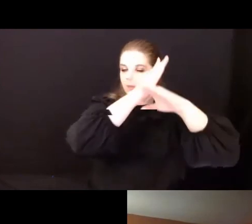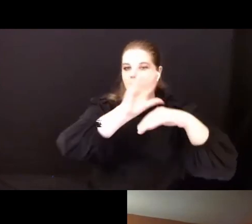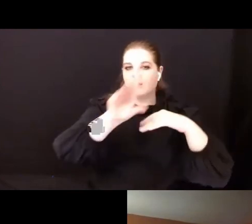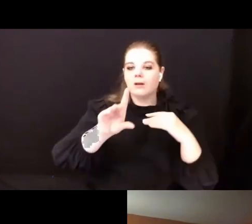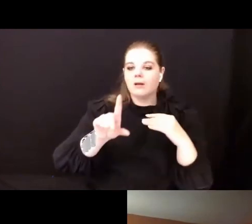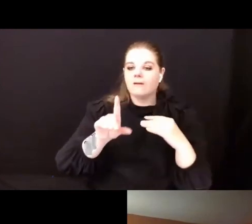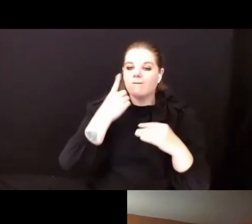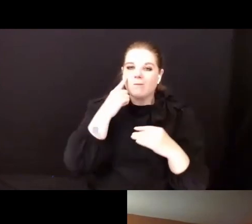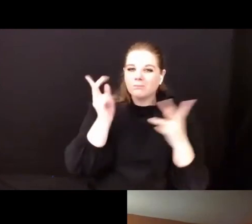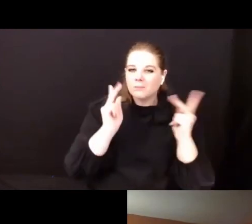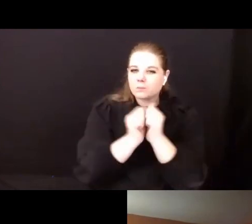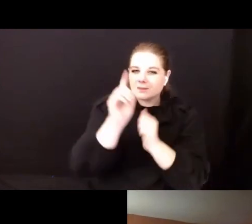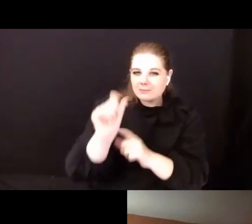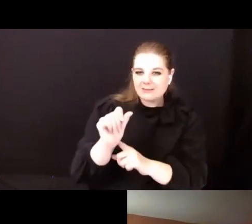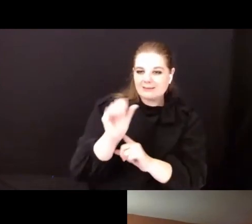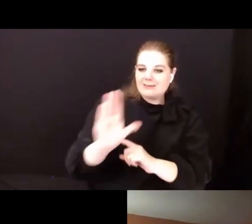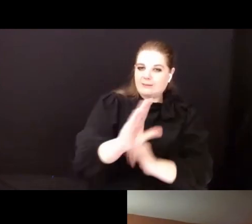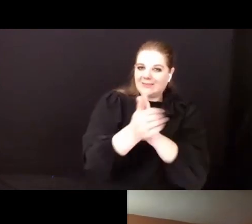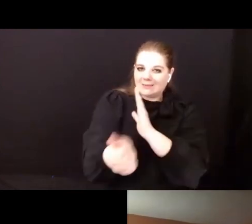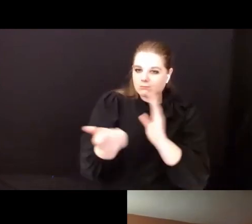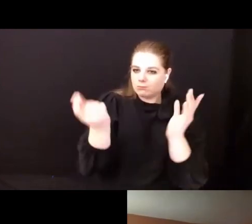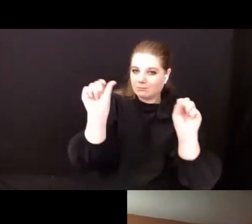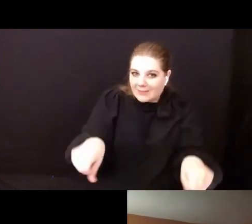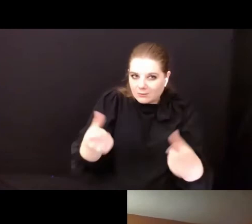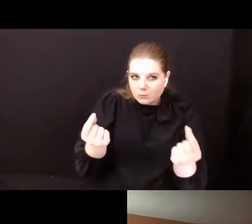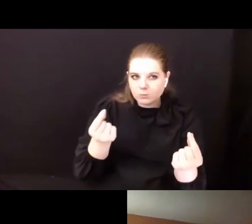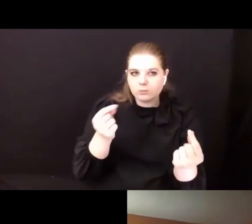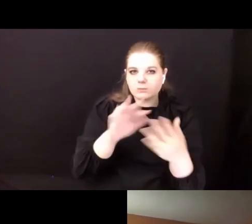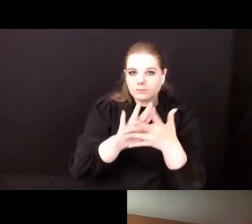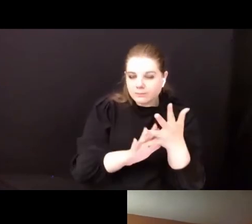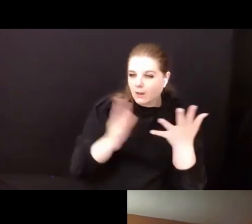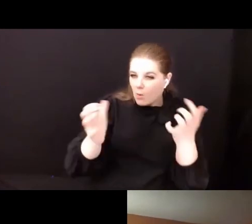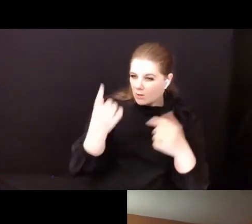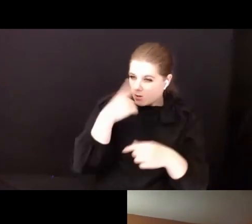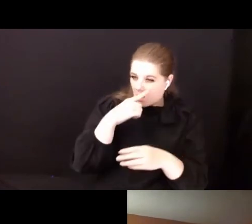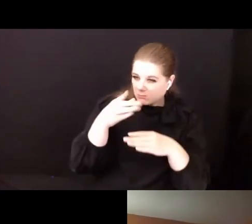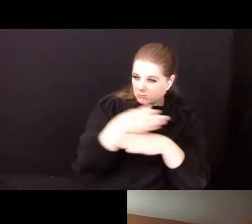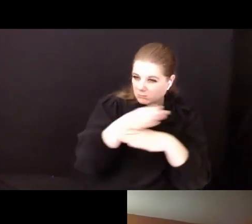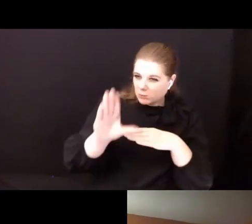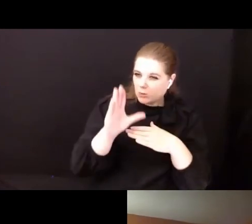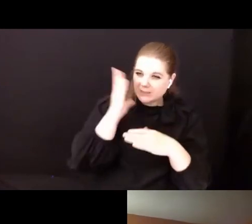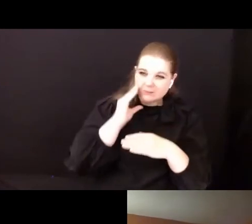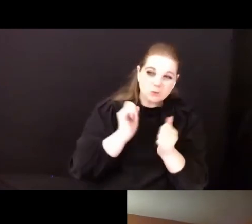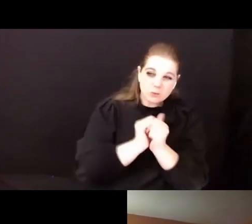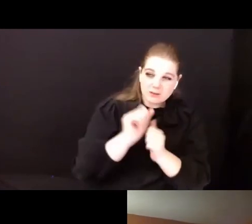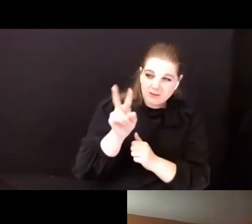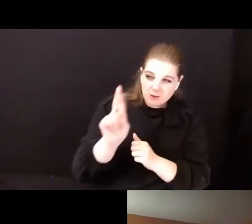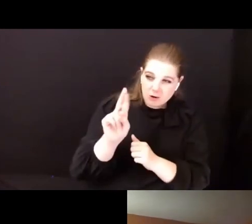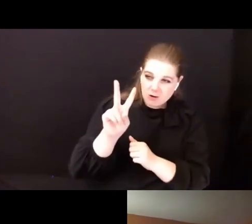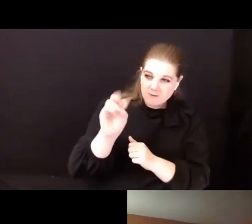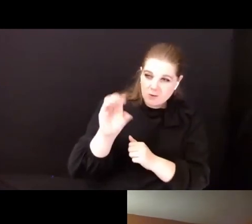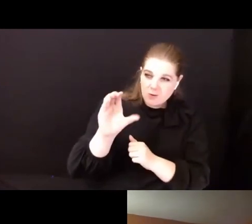maybe that you could share a little bit about your experience with vocational rehab, because I believe that you worked with vocational rehab. We